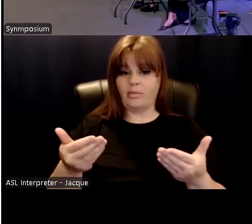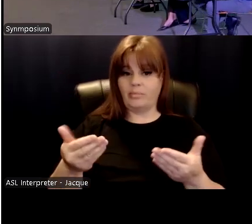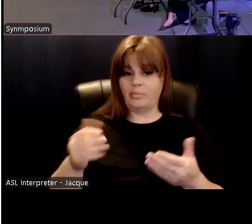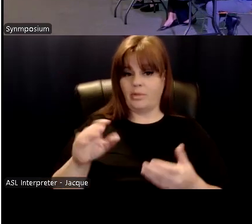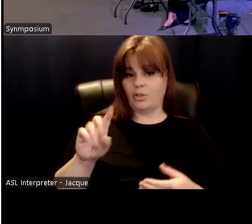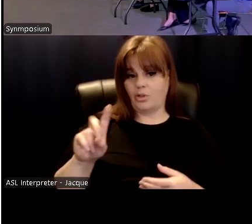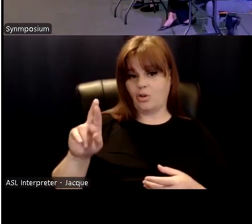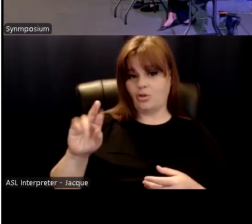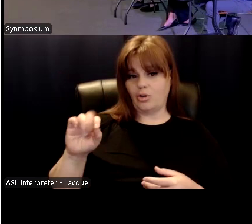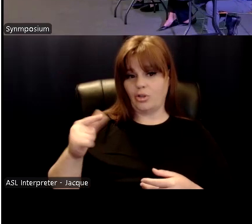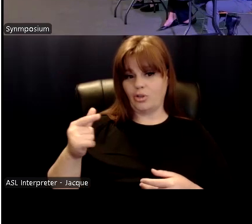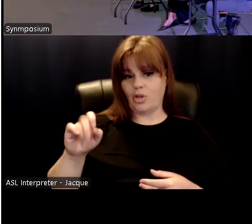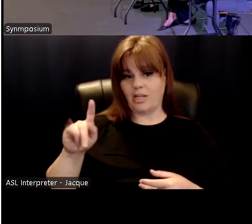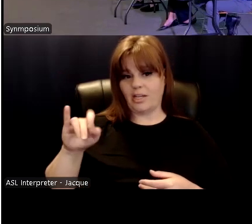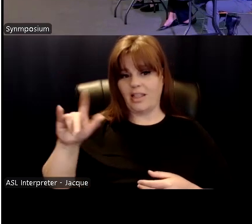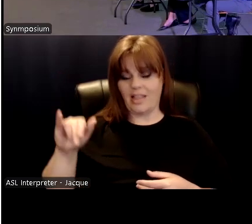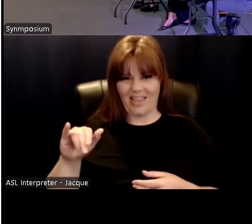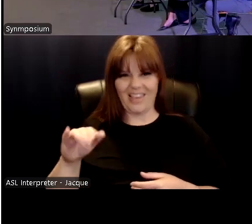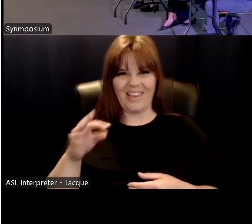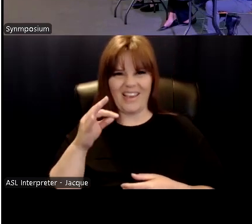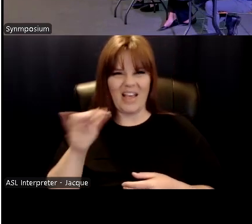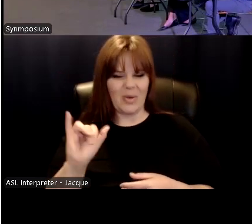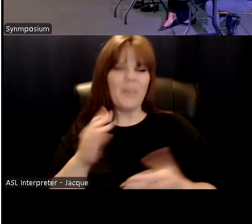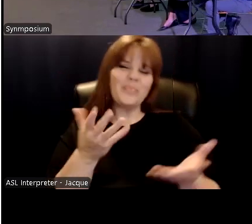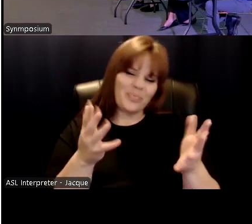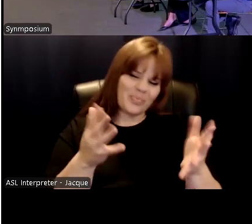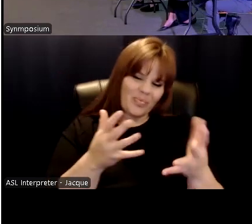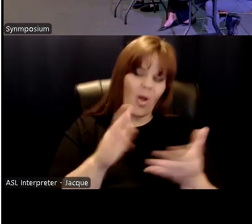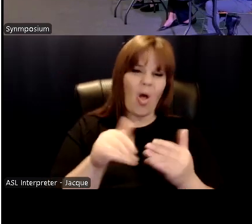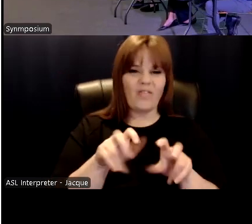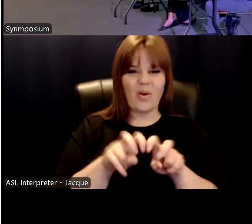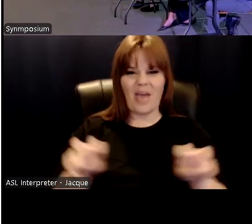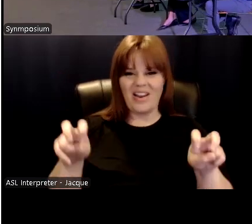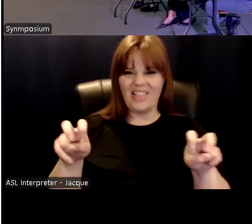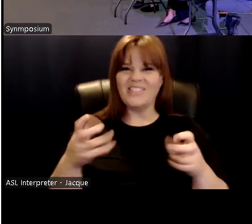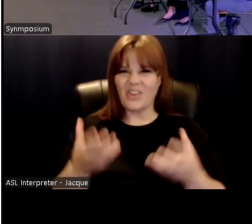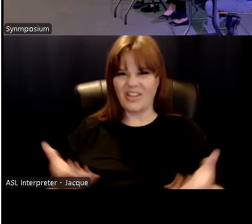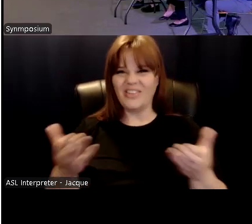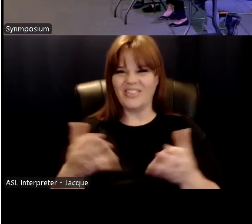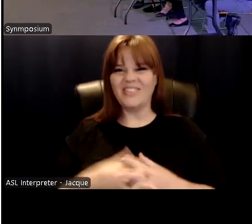of our panelists are here.